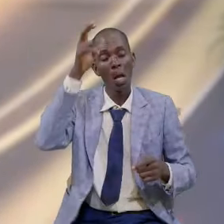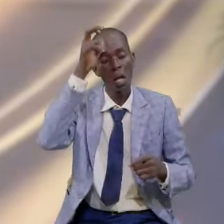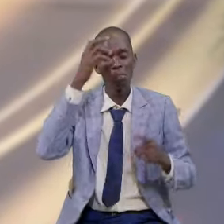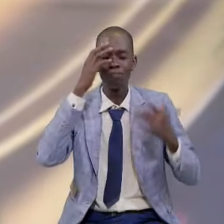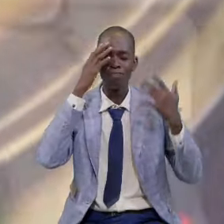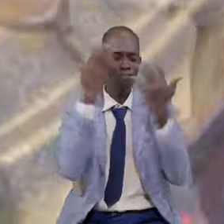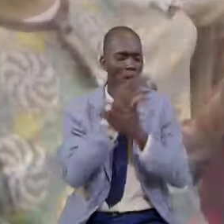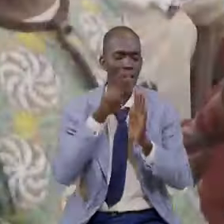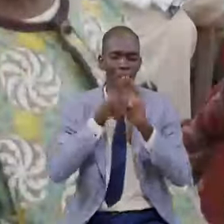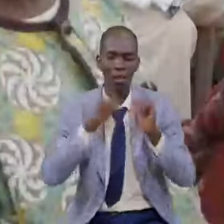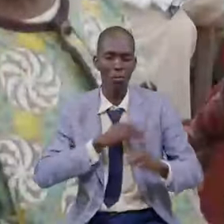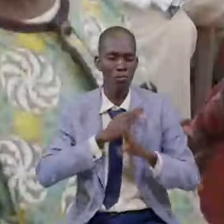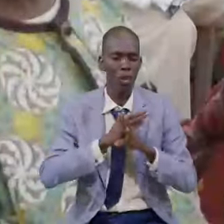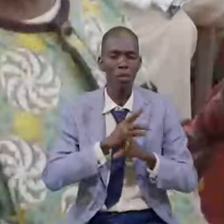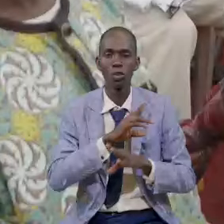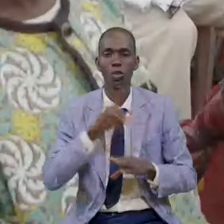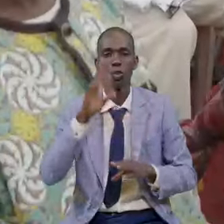nobody will stop you. And so